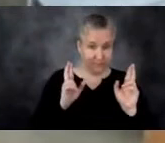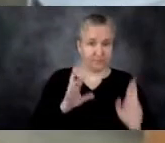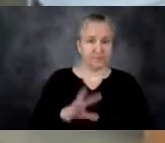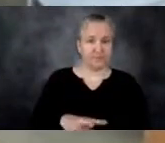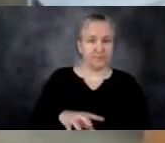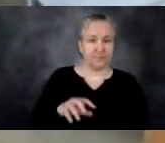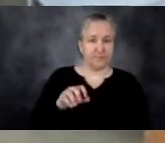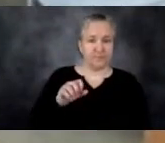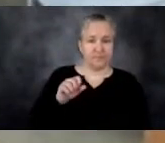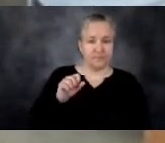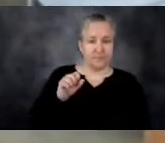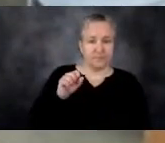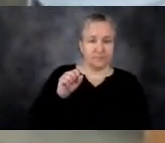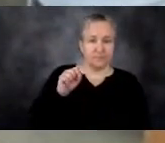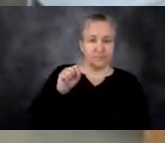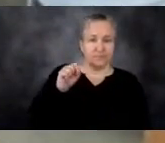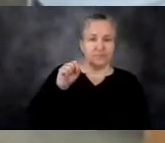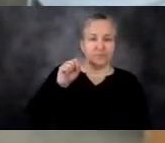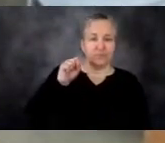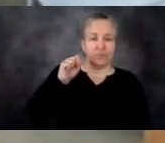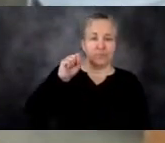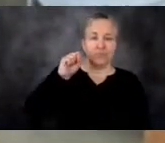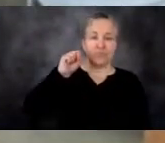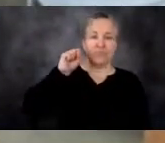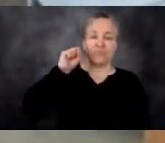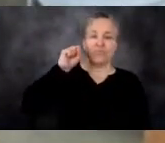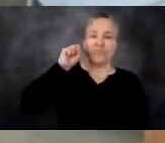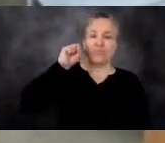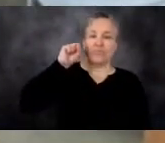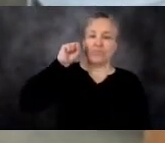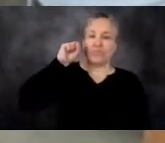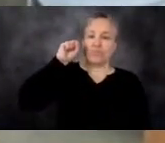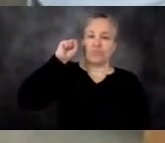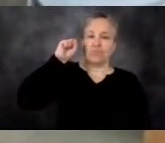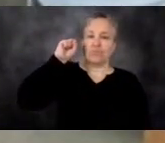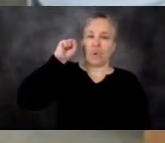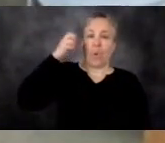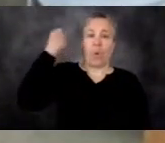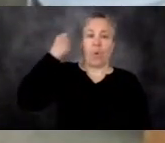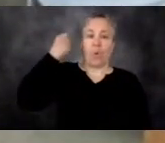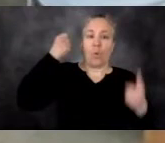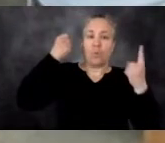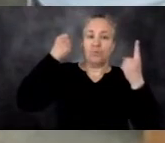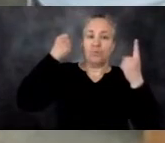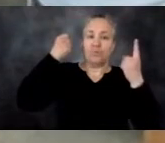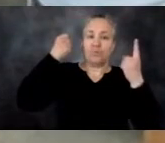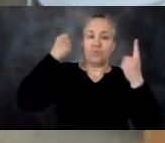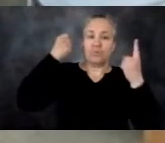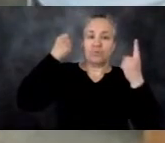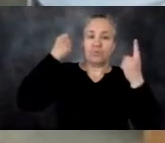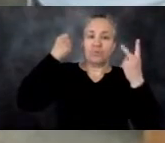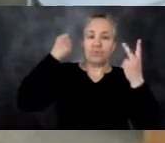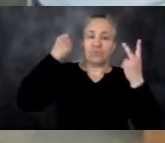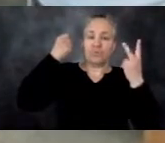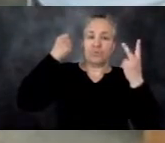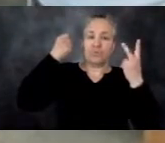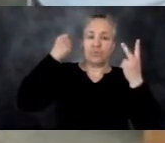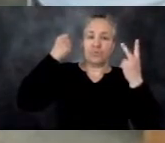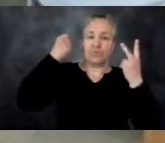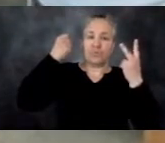One, two, three, four. Hold. One,